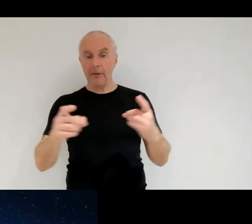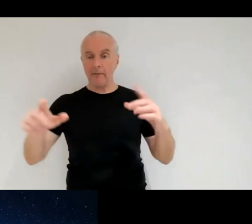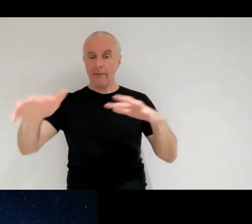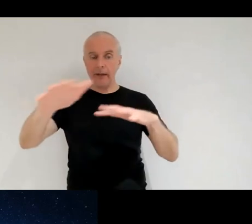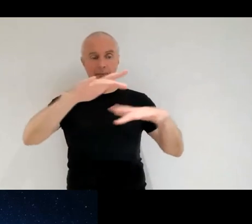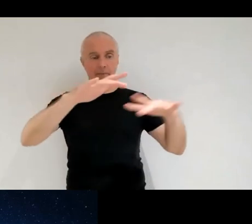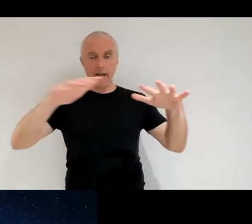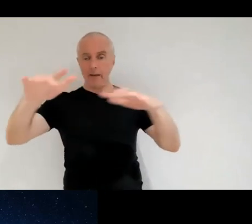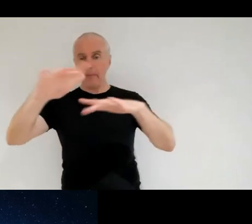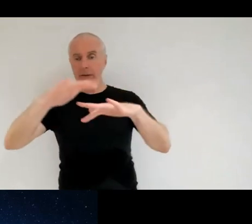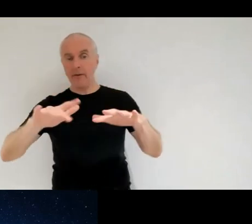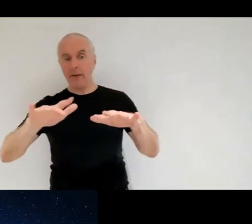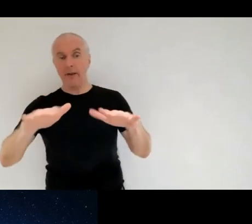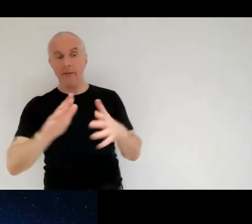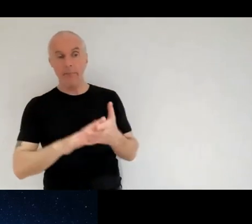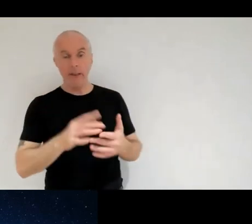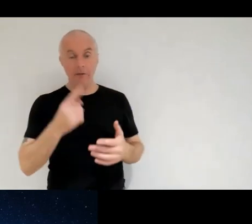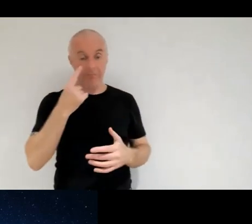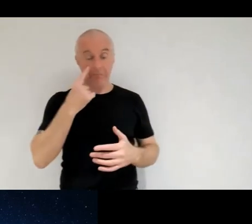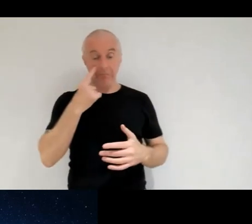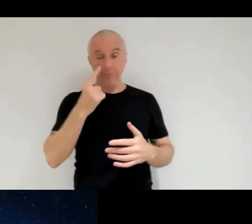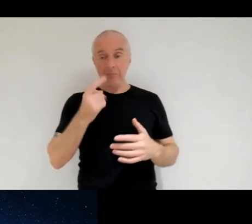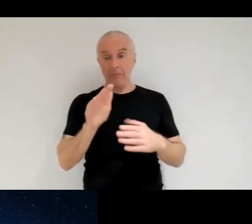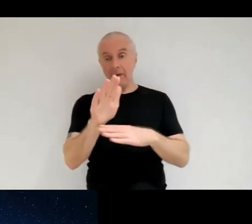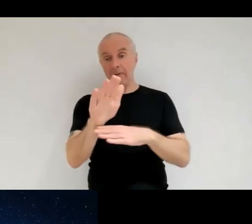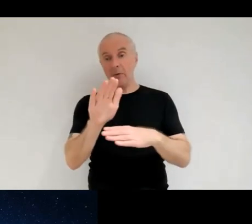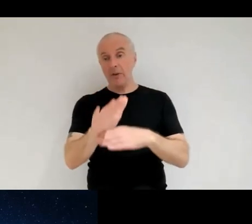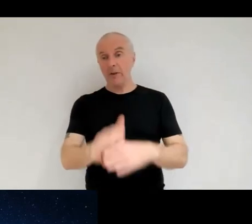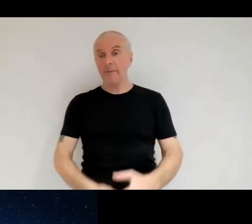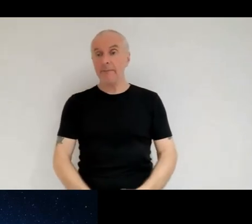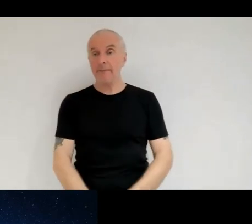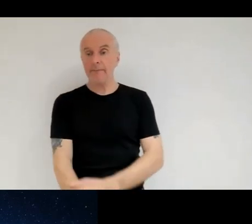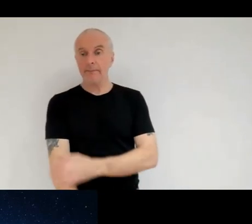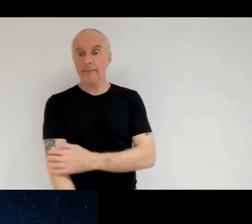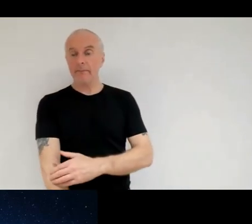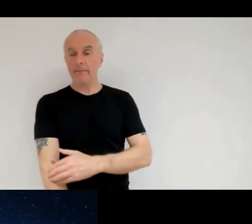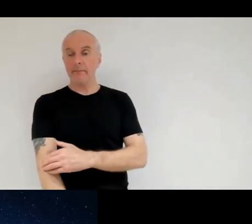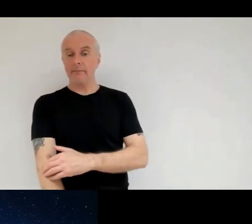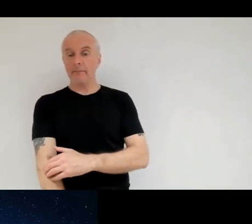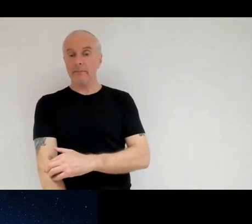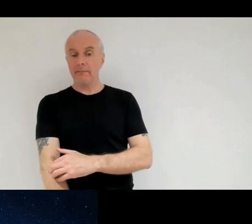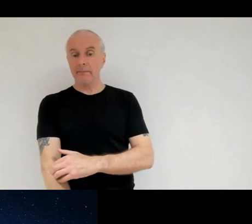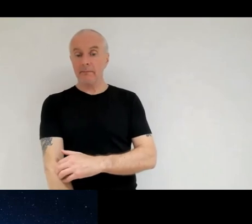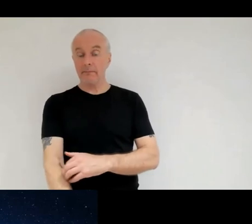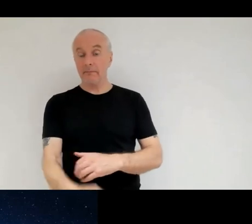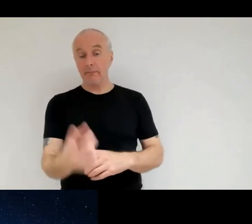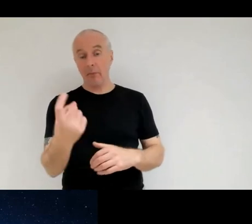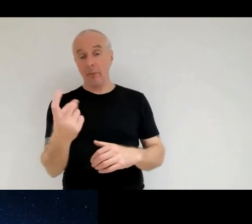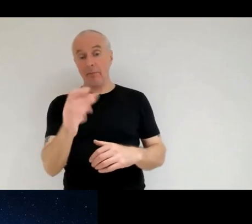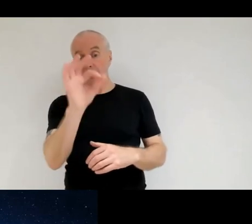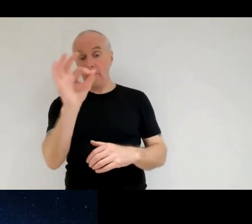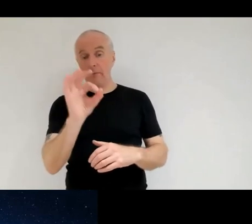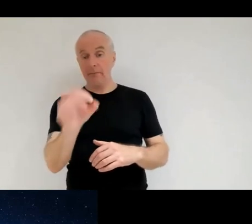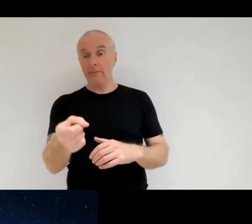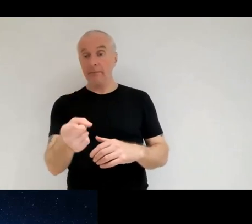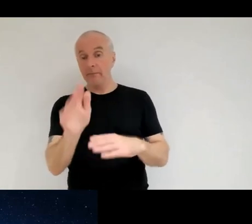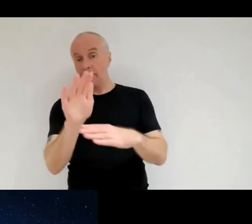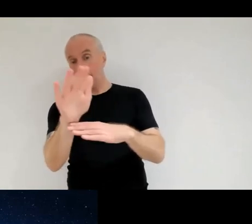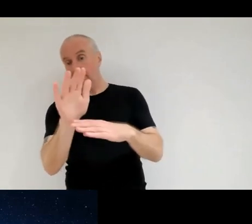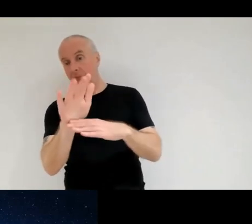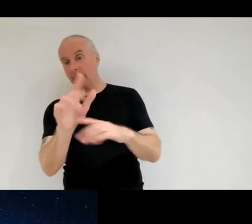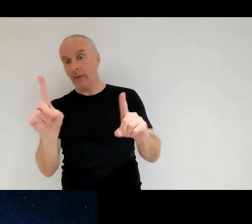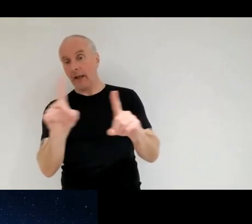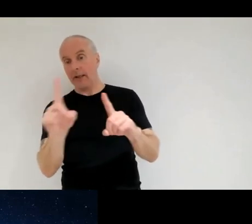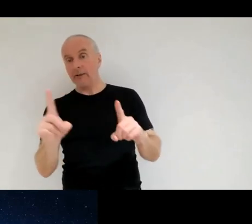So yeah, should keep an eye out for that. Brilliant. And I think that segues nicely actually into our final question, looking forward and maybe joining up some